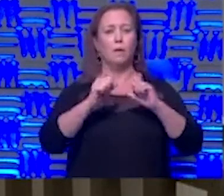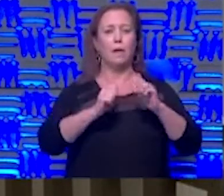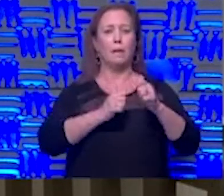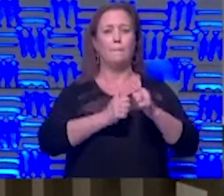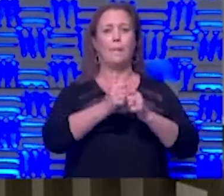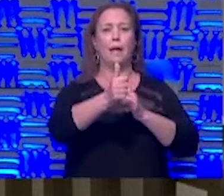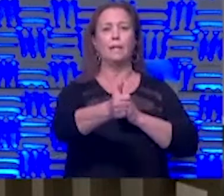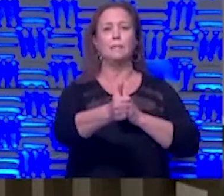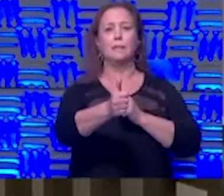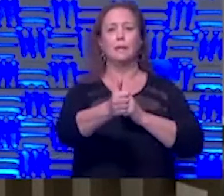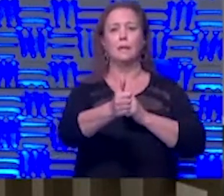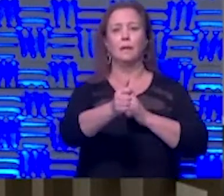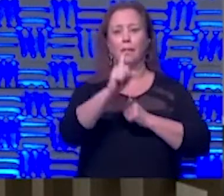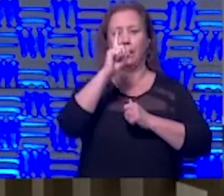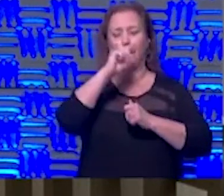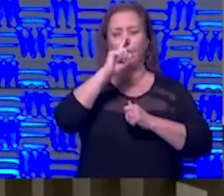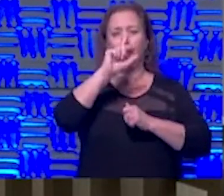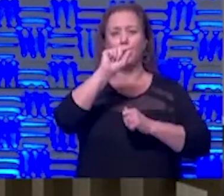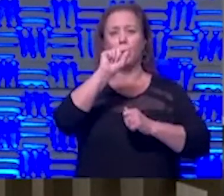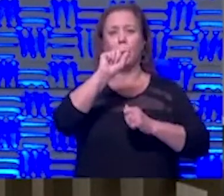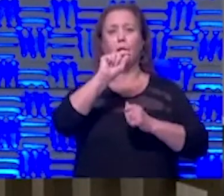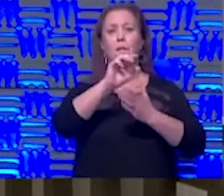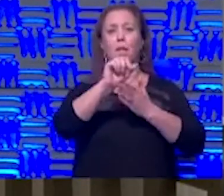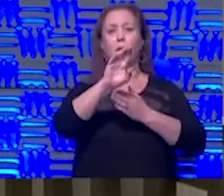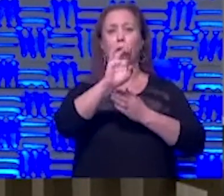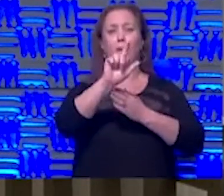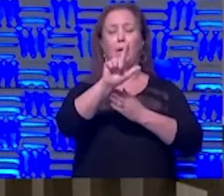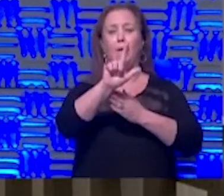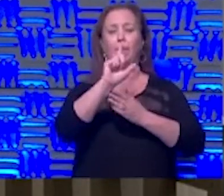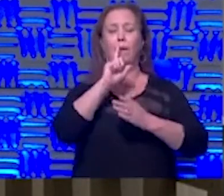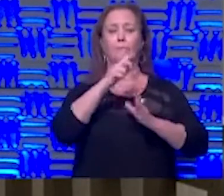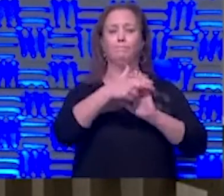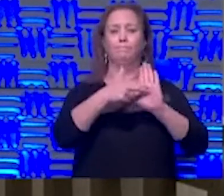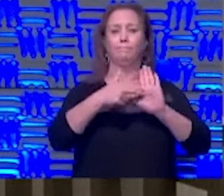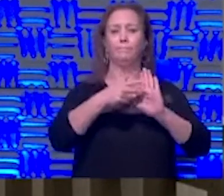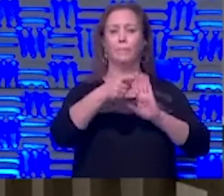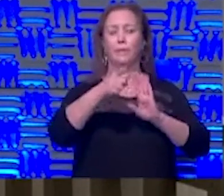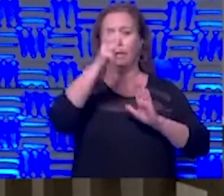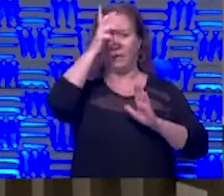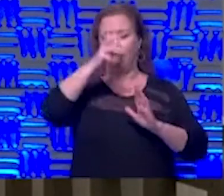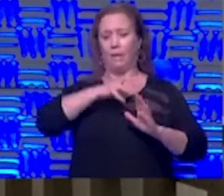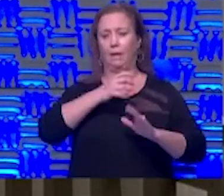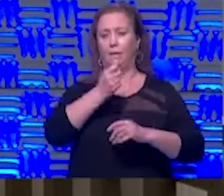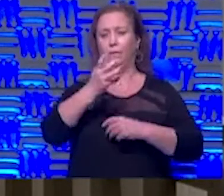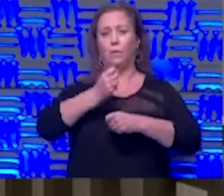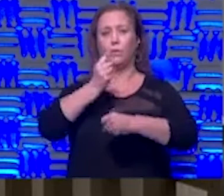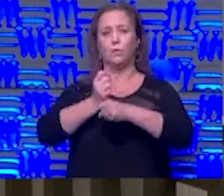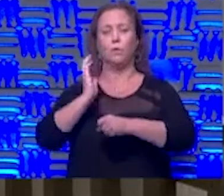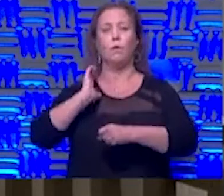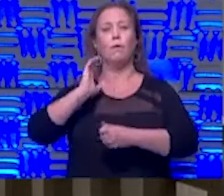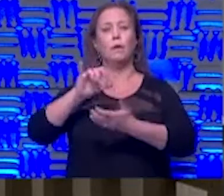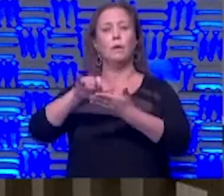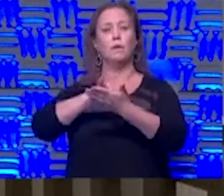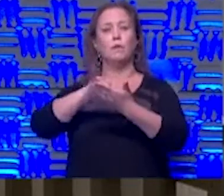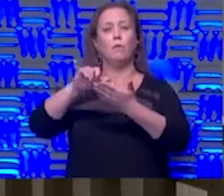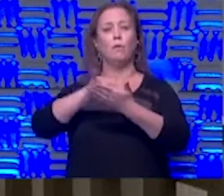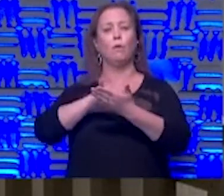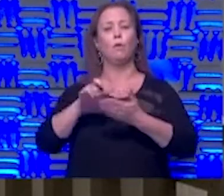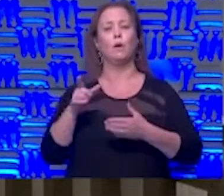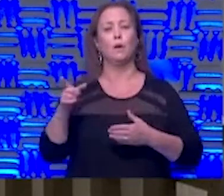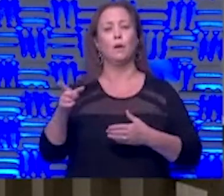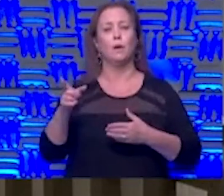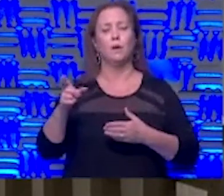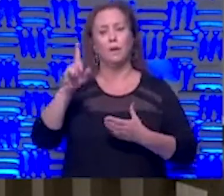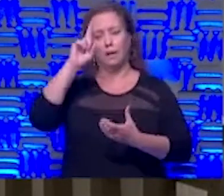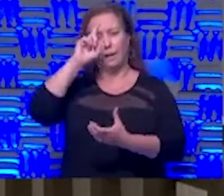a counterfeit $20 bill. The gentleman a few years ago in New York, I believe, who there